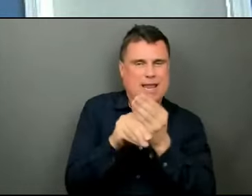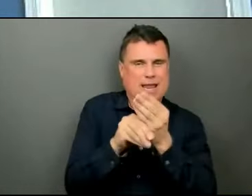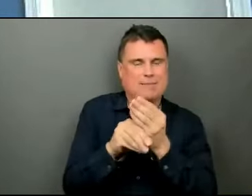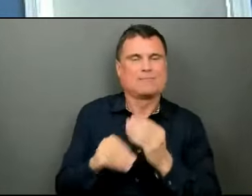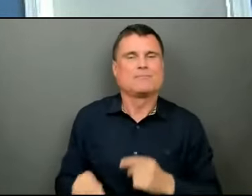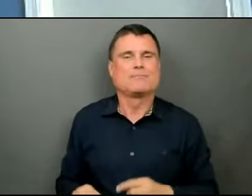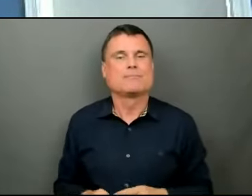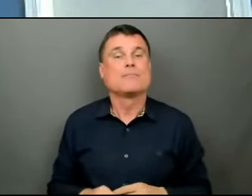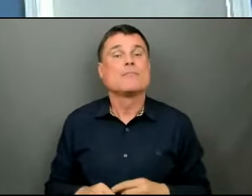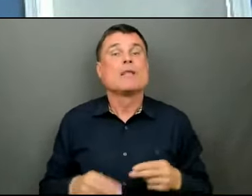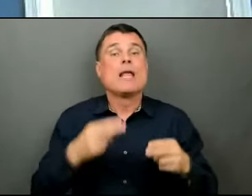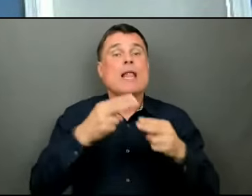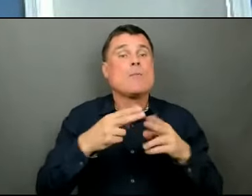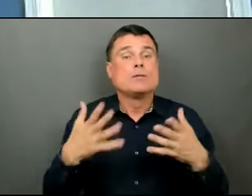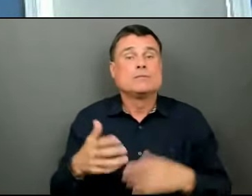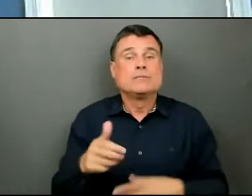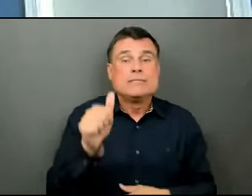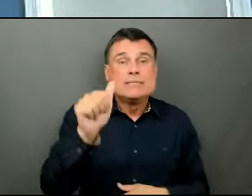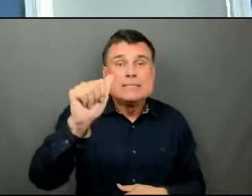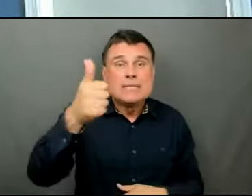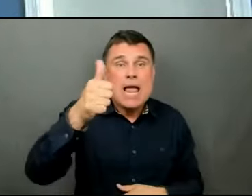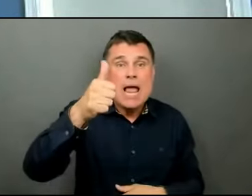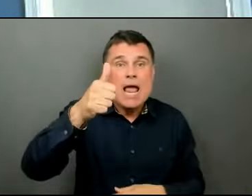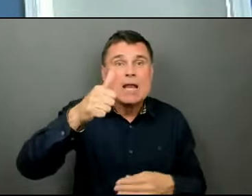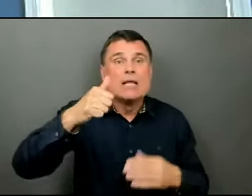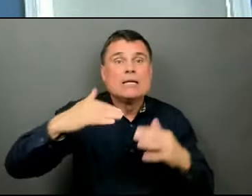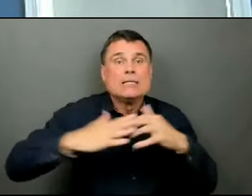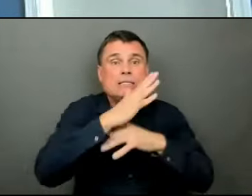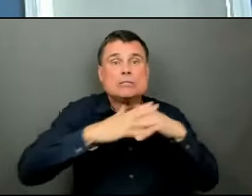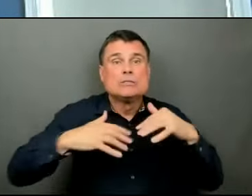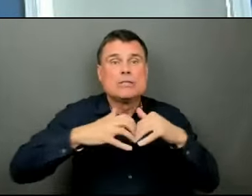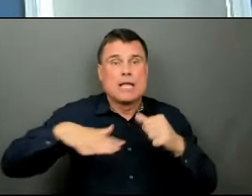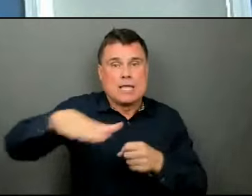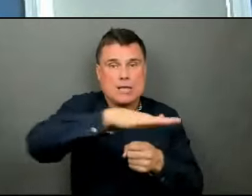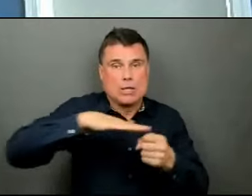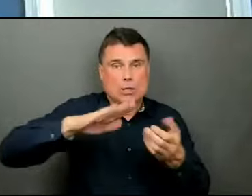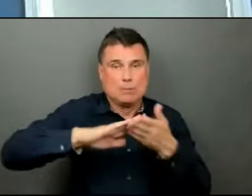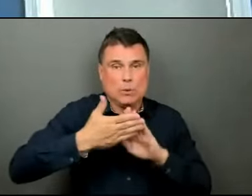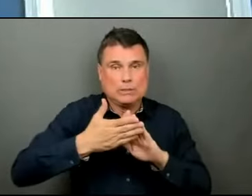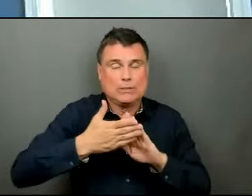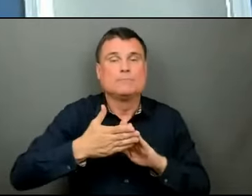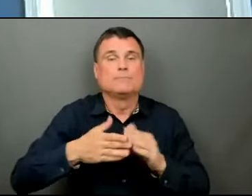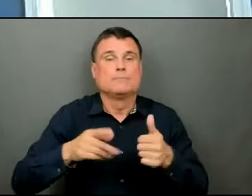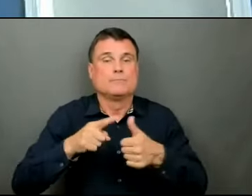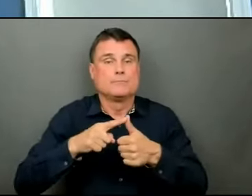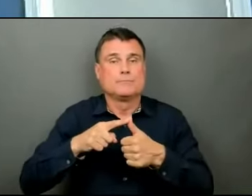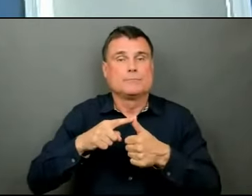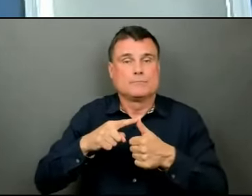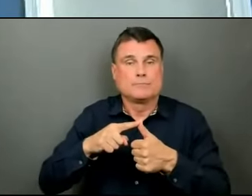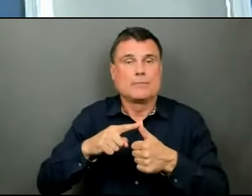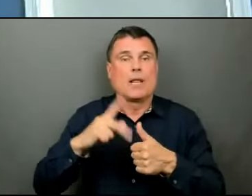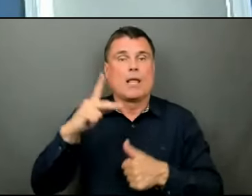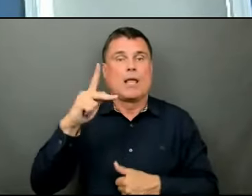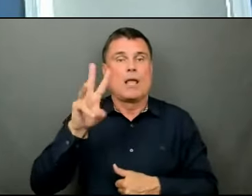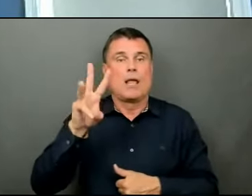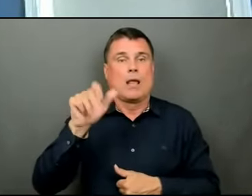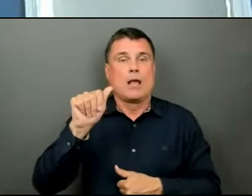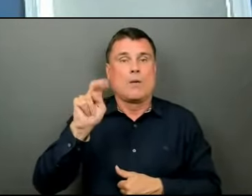local First Nation communities located within the TransLink service area. Lacatse,